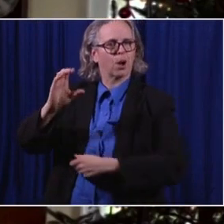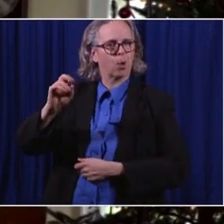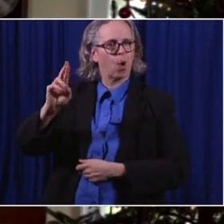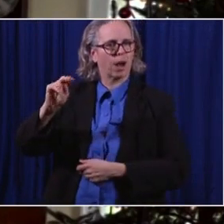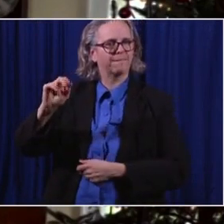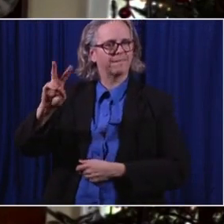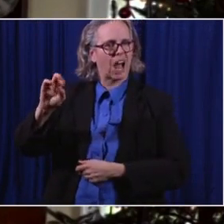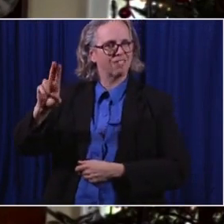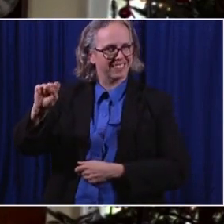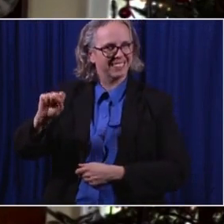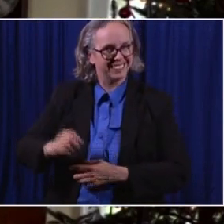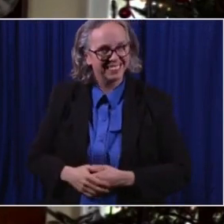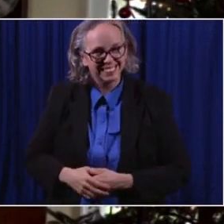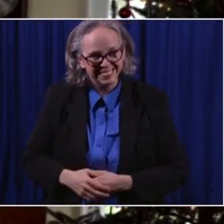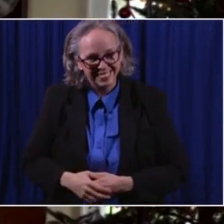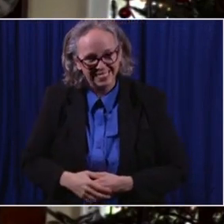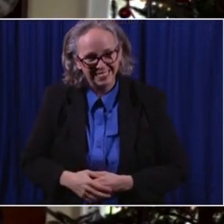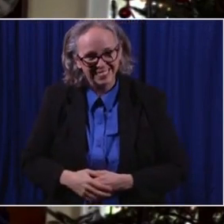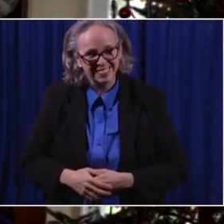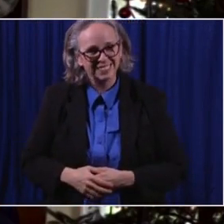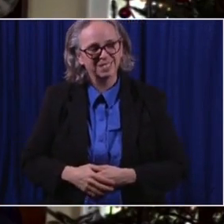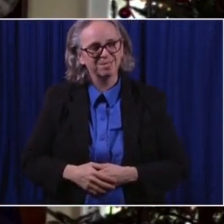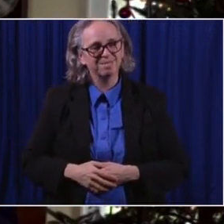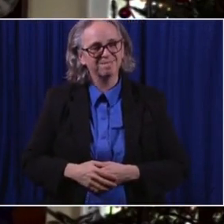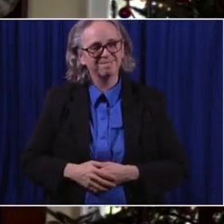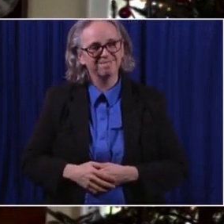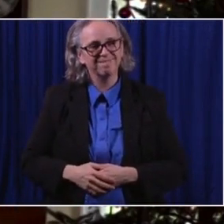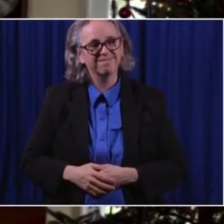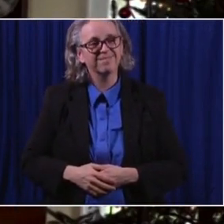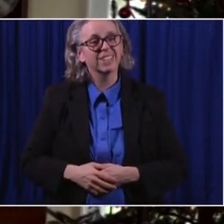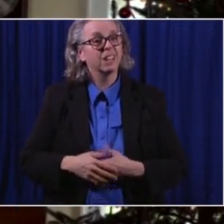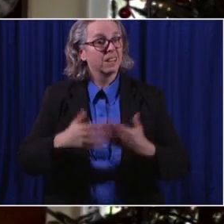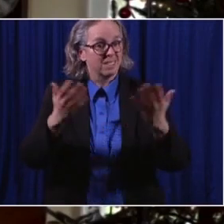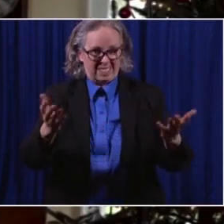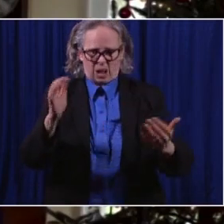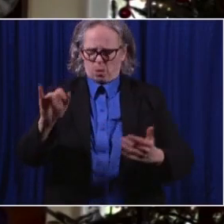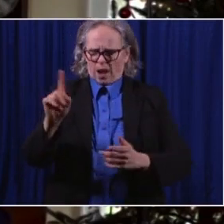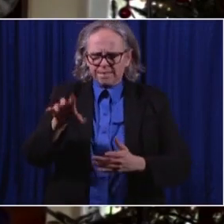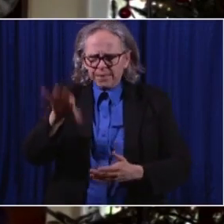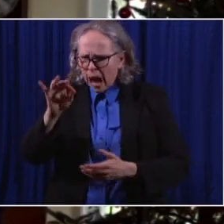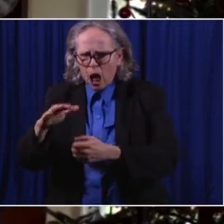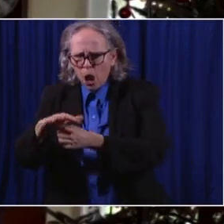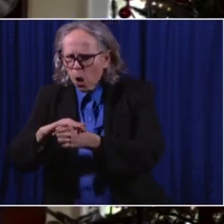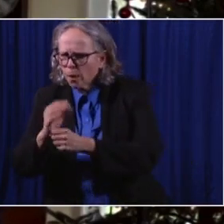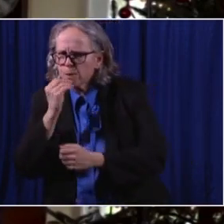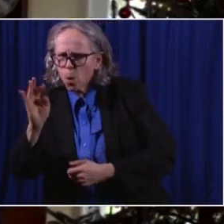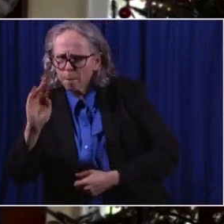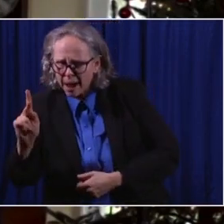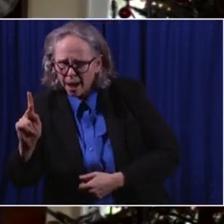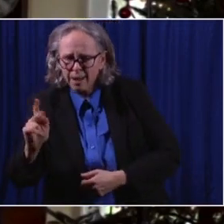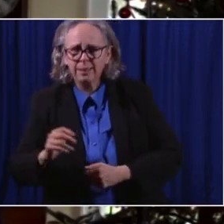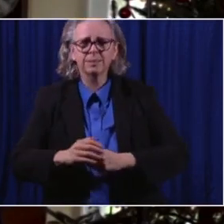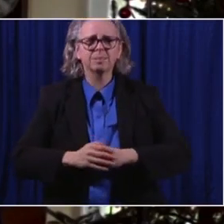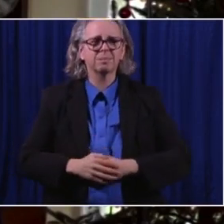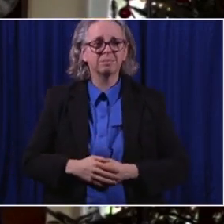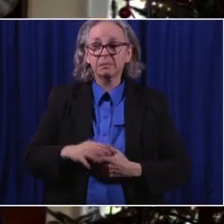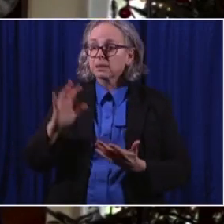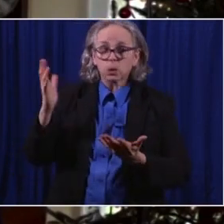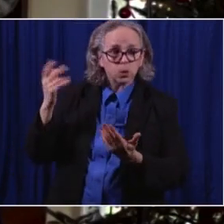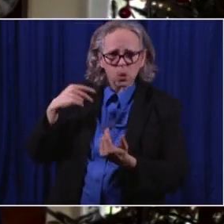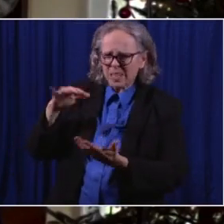ohiofoodbanks.org/coronavirus. You can find your local food bank there, and you can get help if you need it.